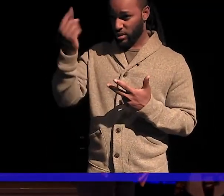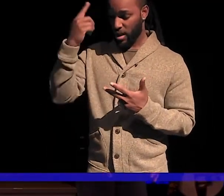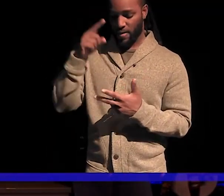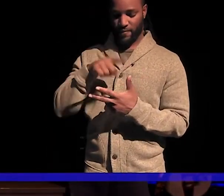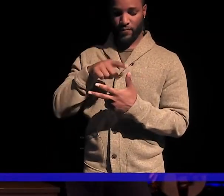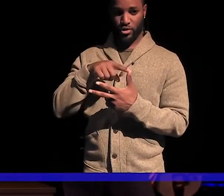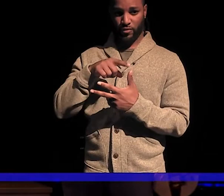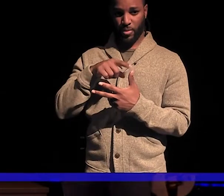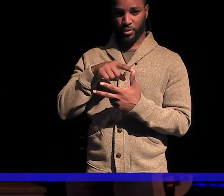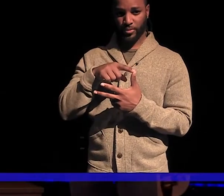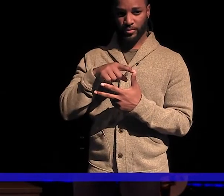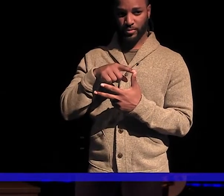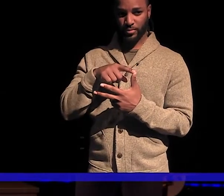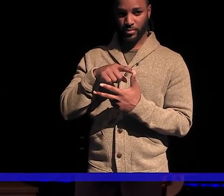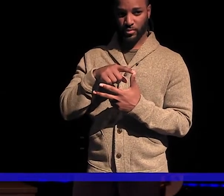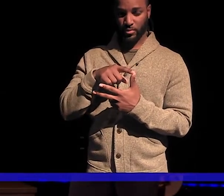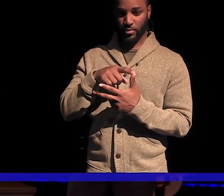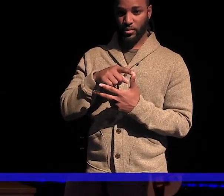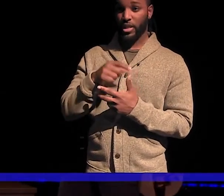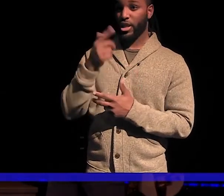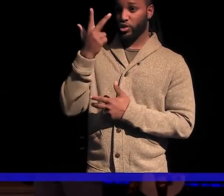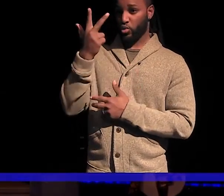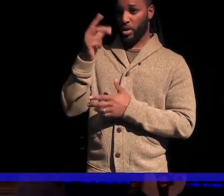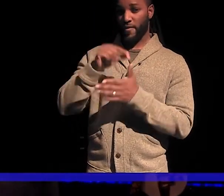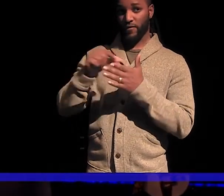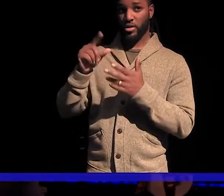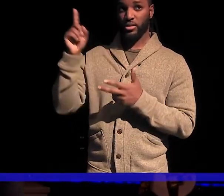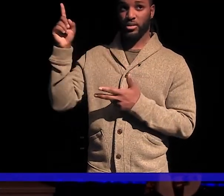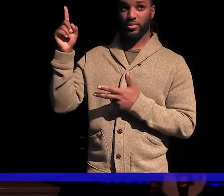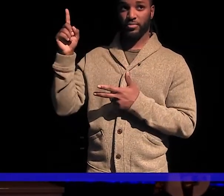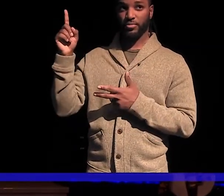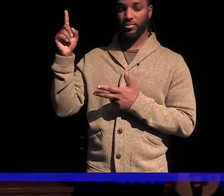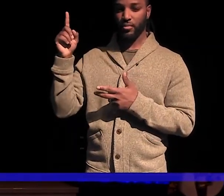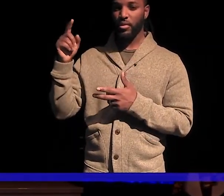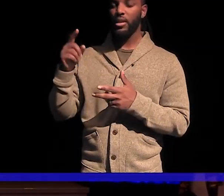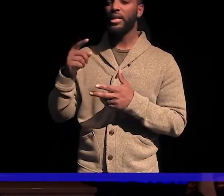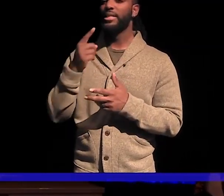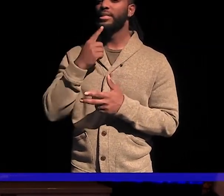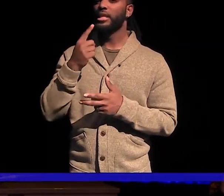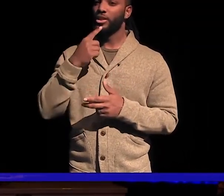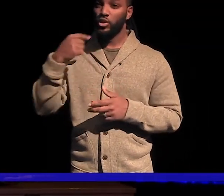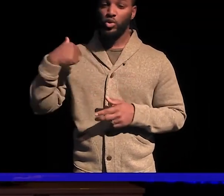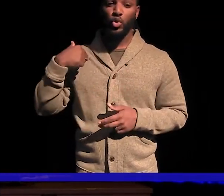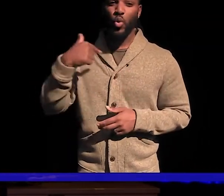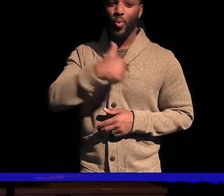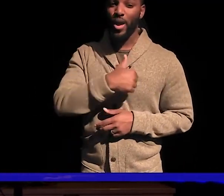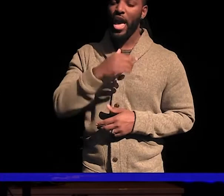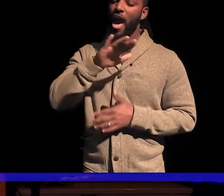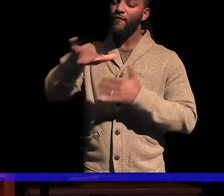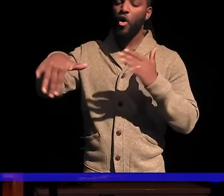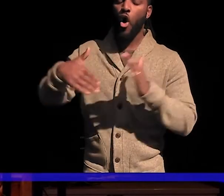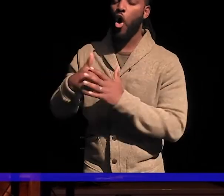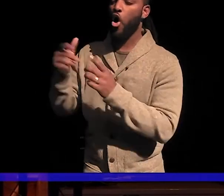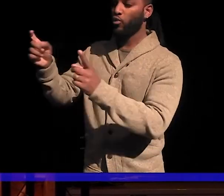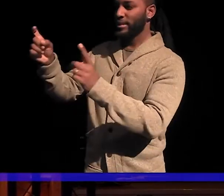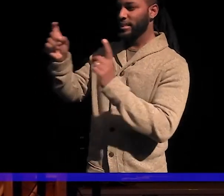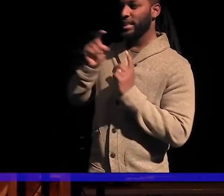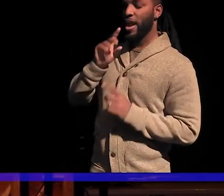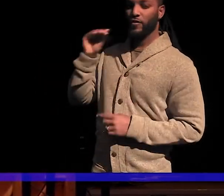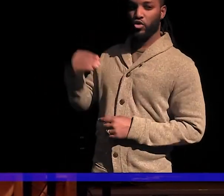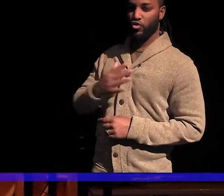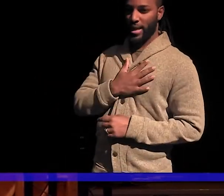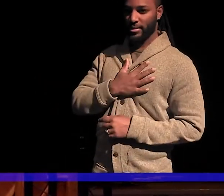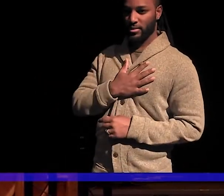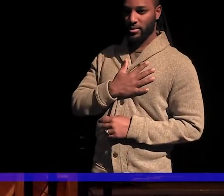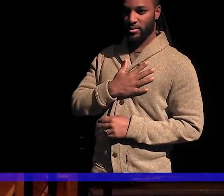First and foremost, these three verses ground, first and foremost, it says, we have all received grace. And the grace